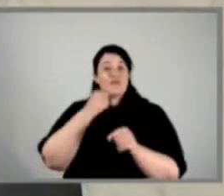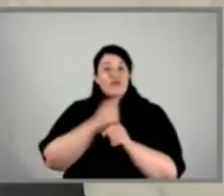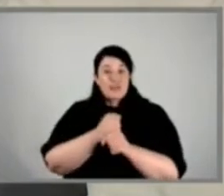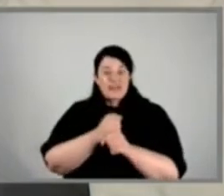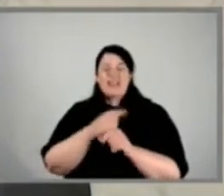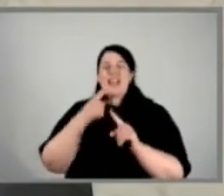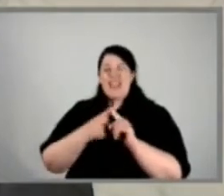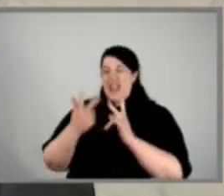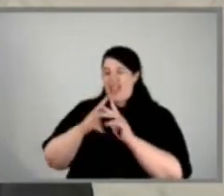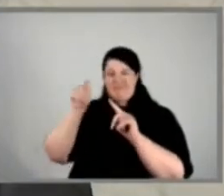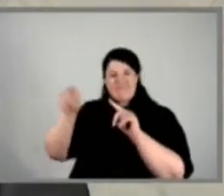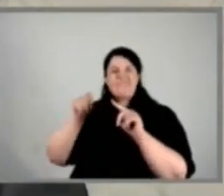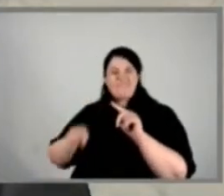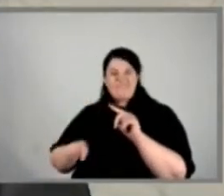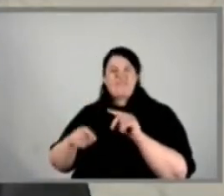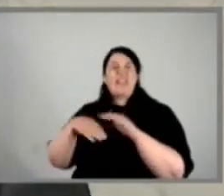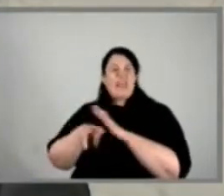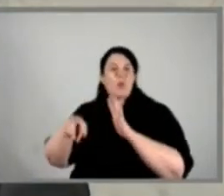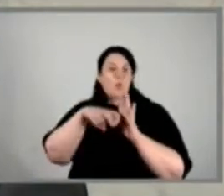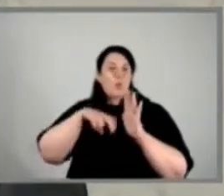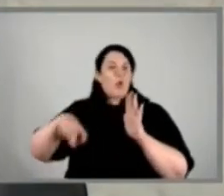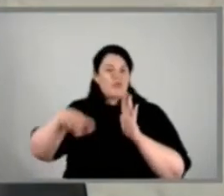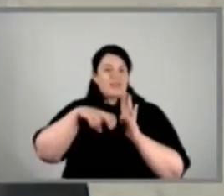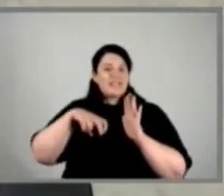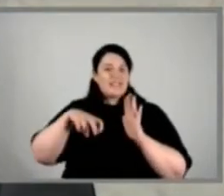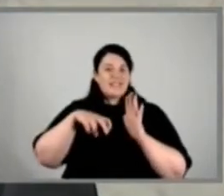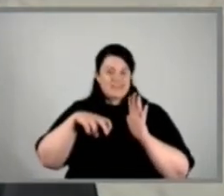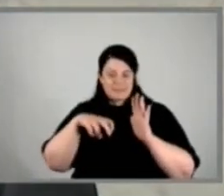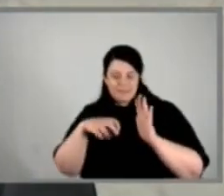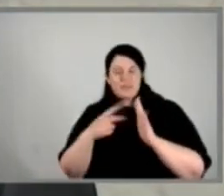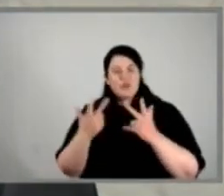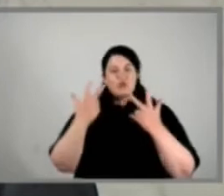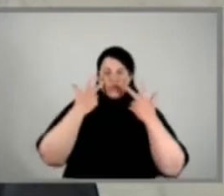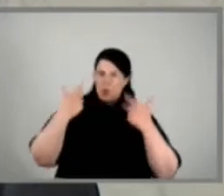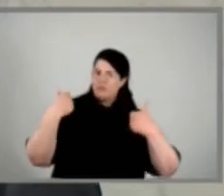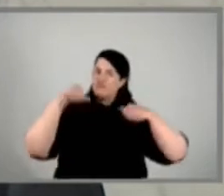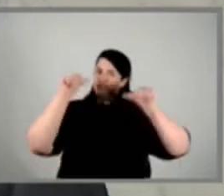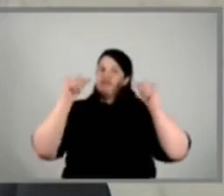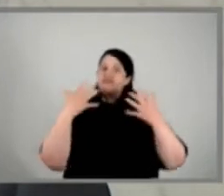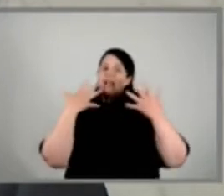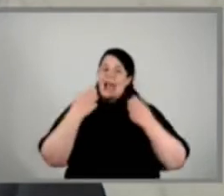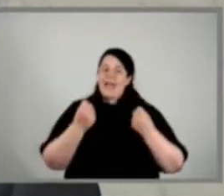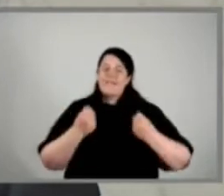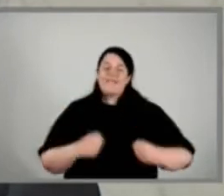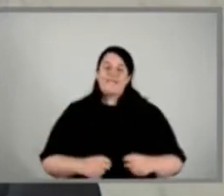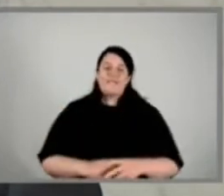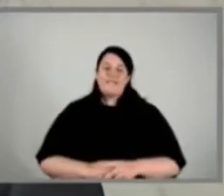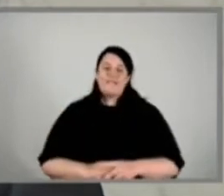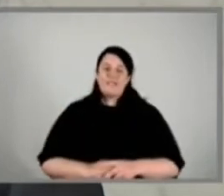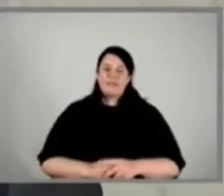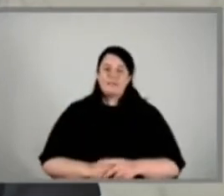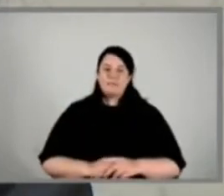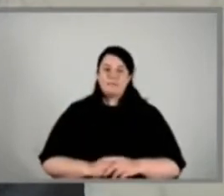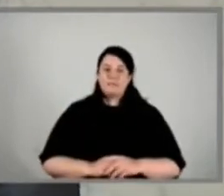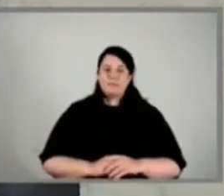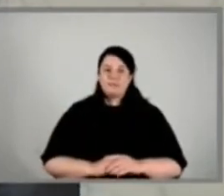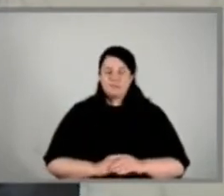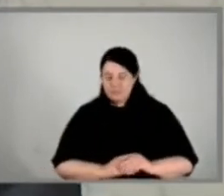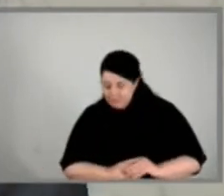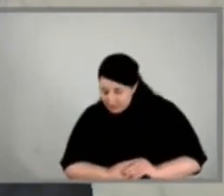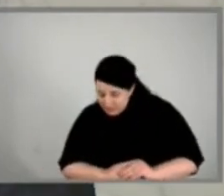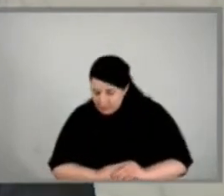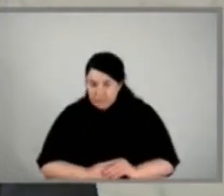quarantine. And as the PM mentioned, this is a sign of success for our measures there. In terms of the total numbers since the